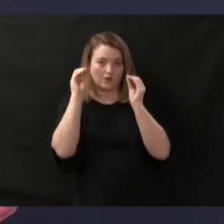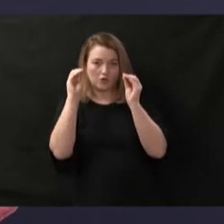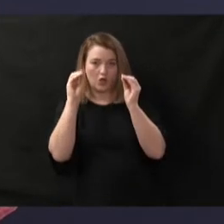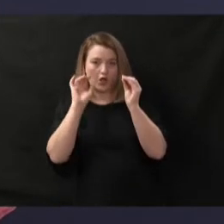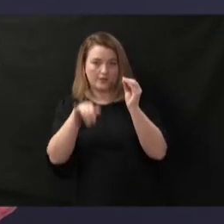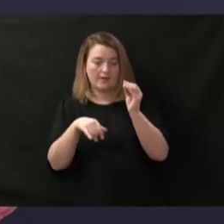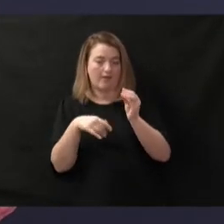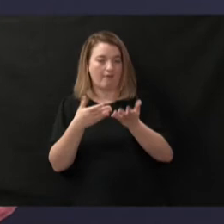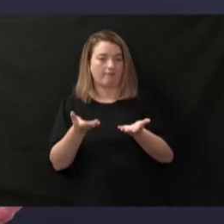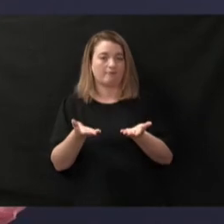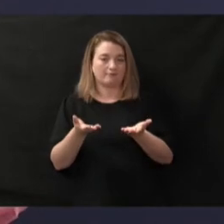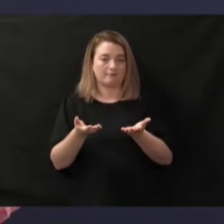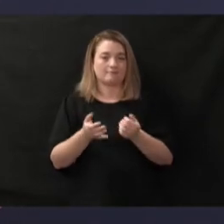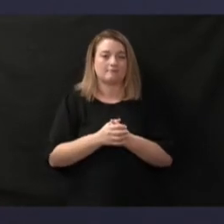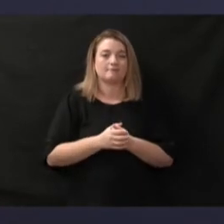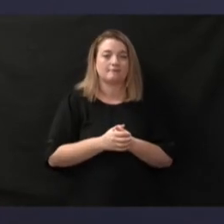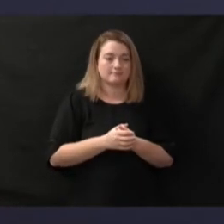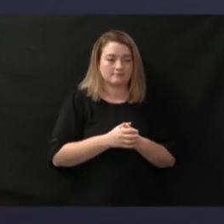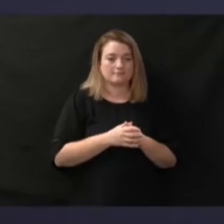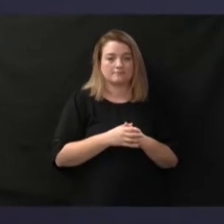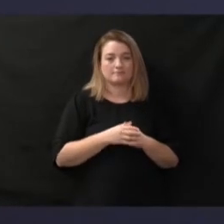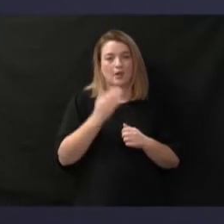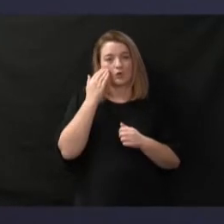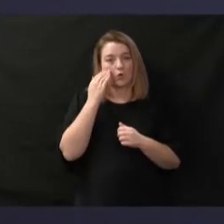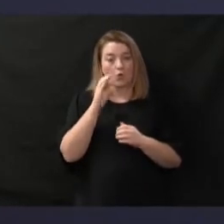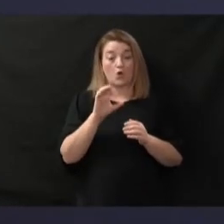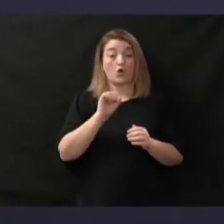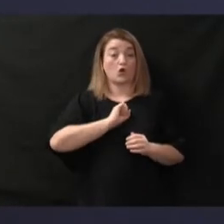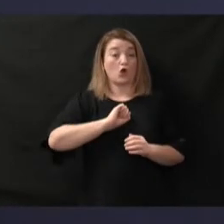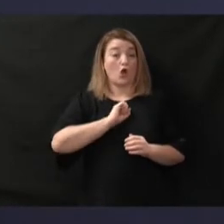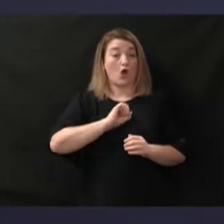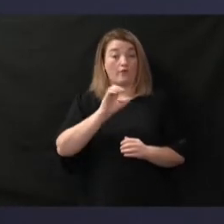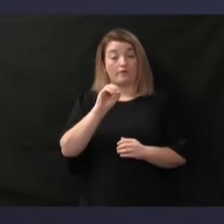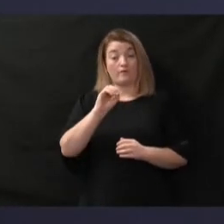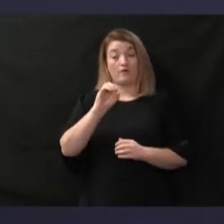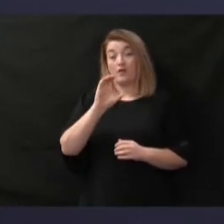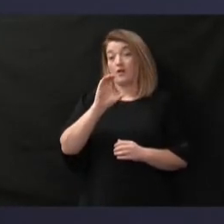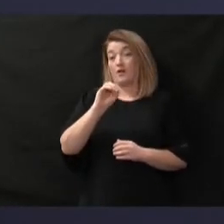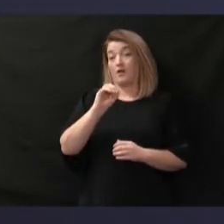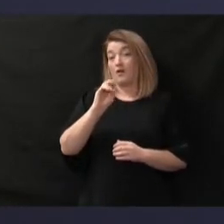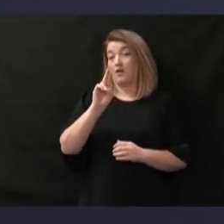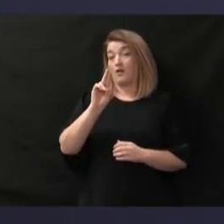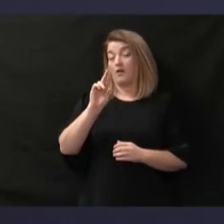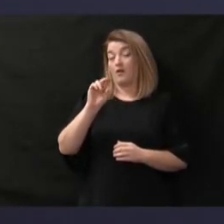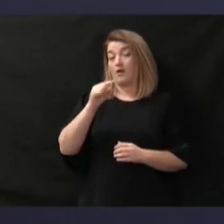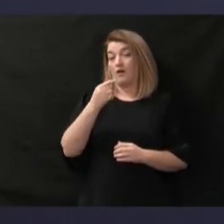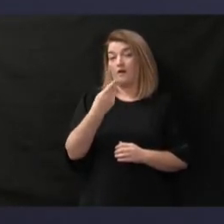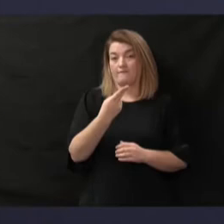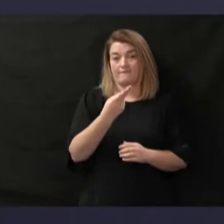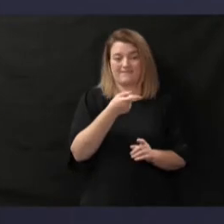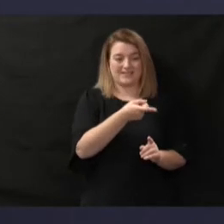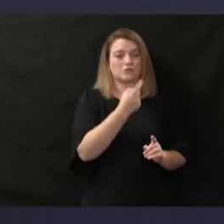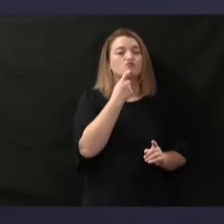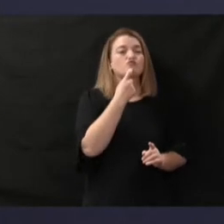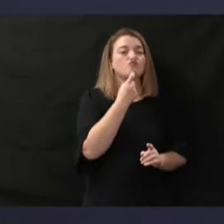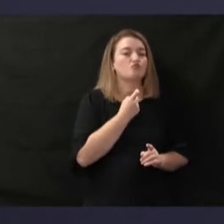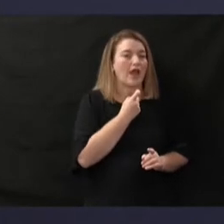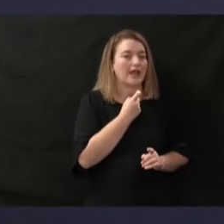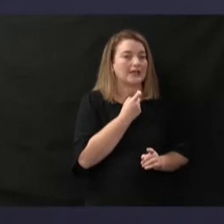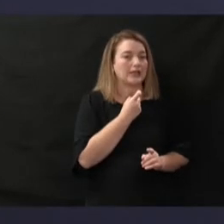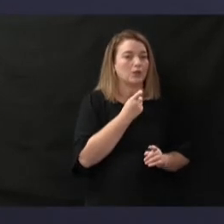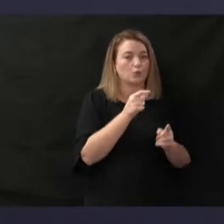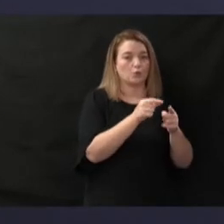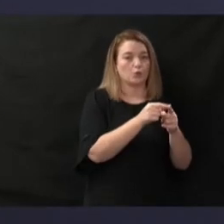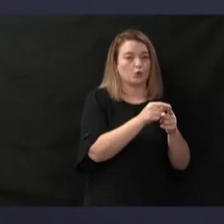to it. Yeah. Okay. Yeah. I know cough is a red word. Right. Okay. I mean, you're always There are always those